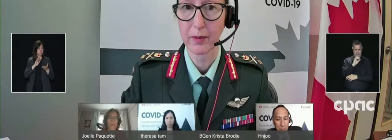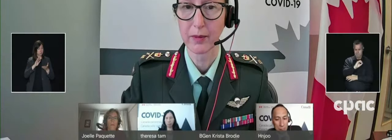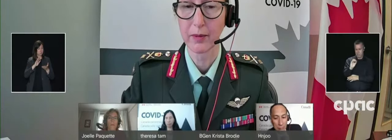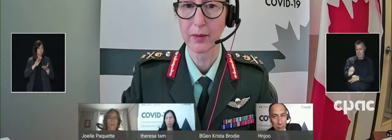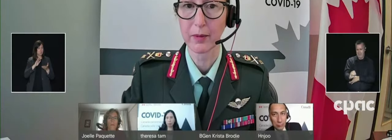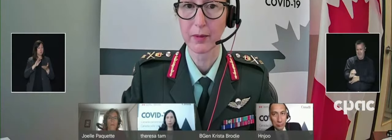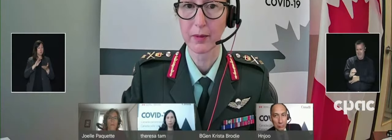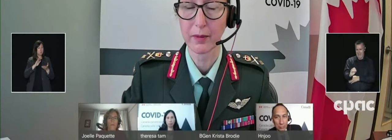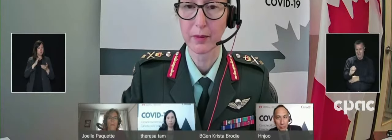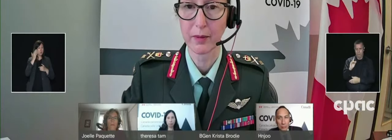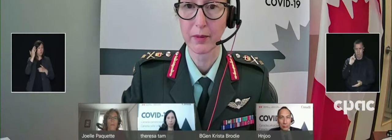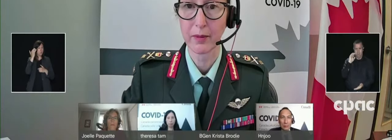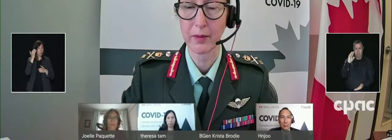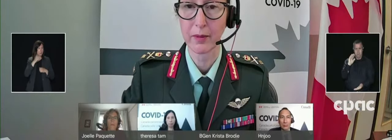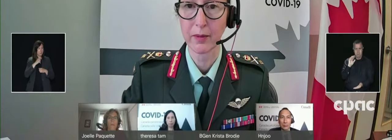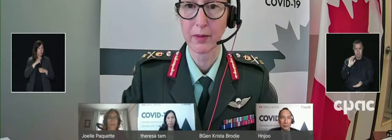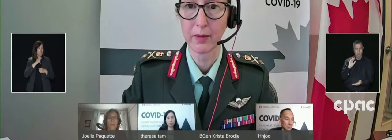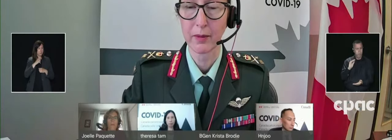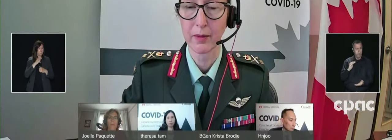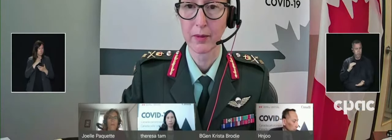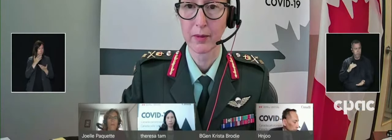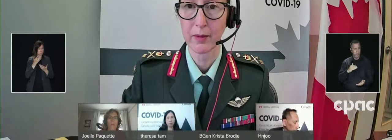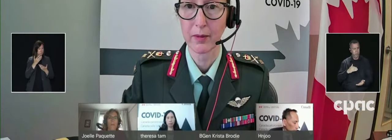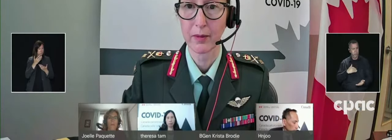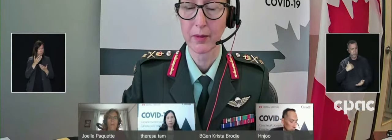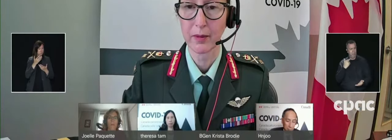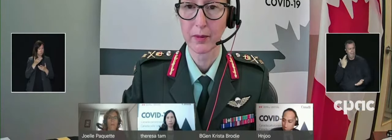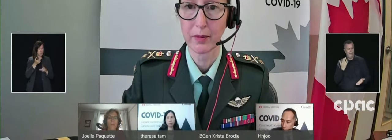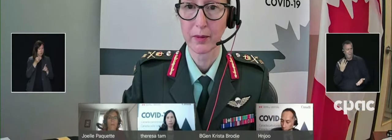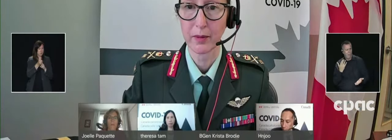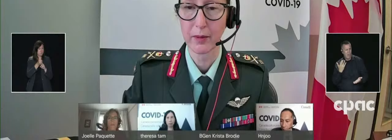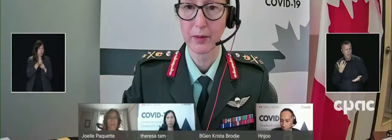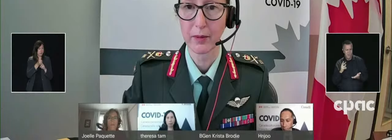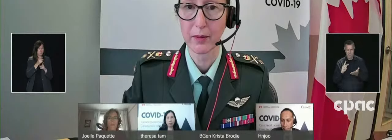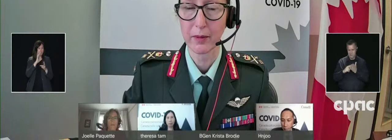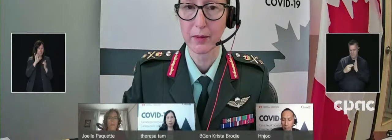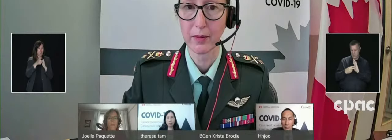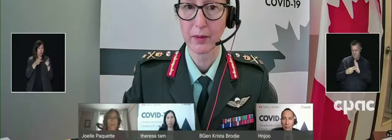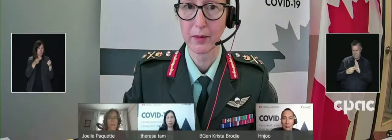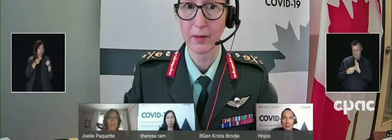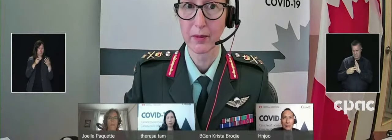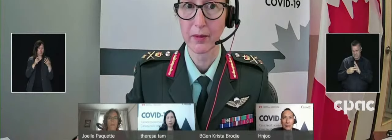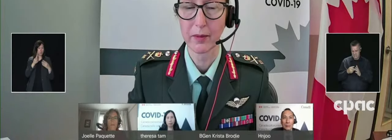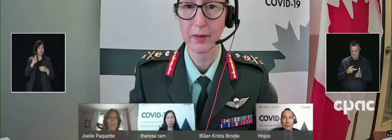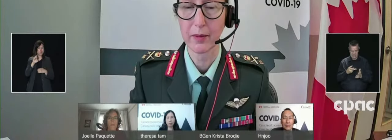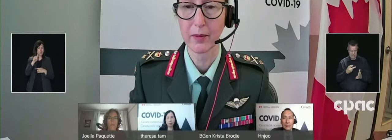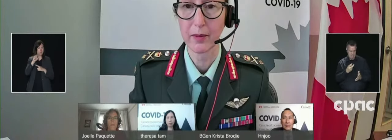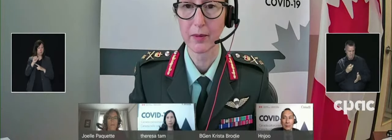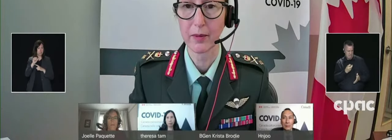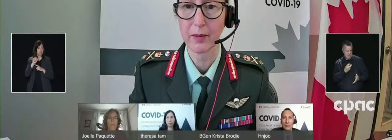is dropping. Why, and what risk does that pose, especially keeping the Delta variant in mind?